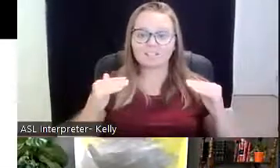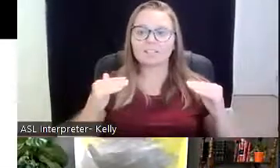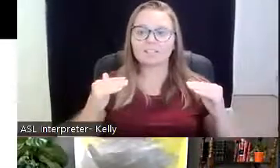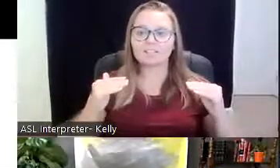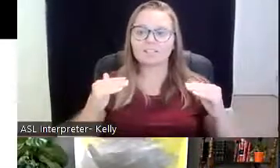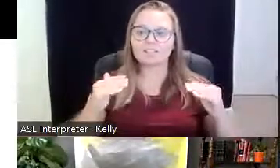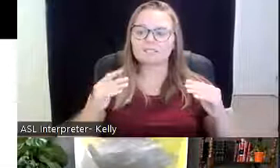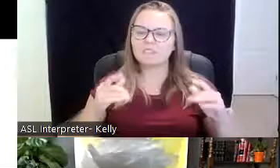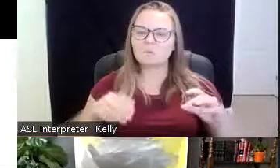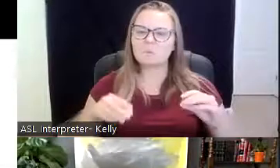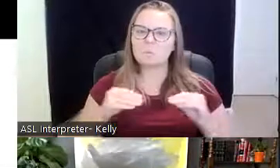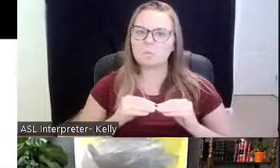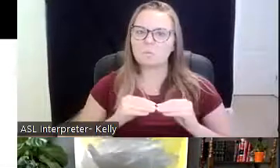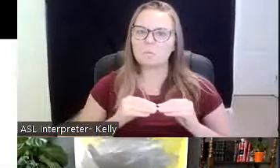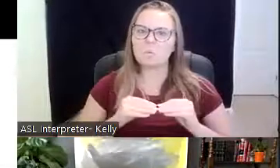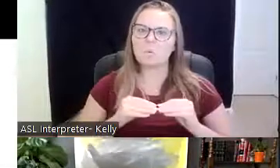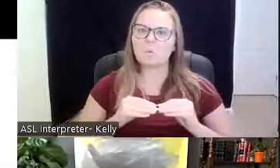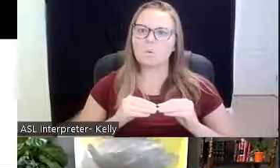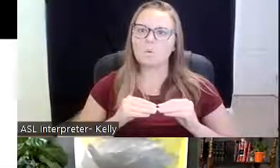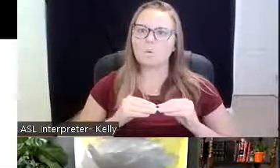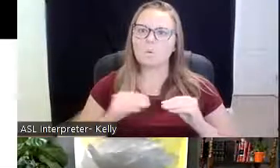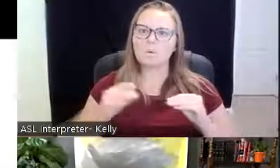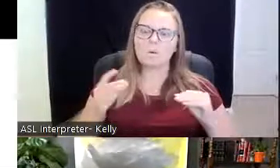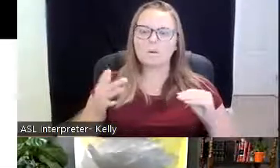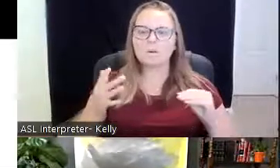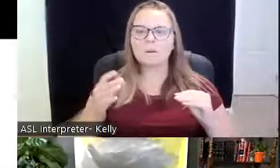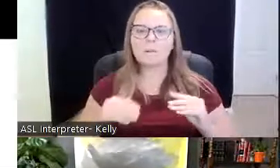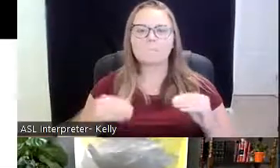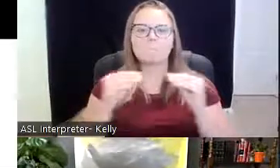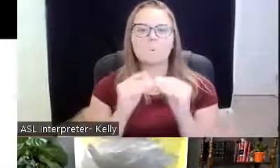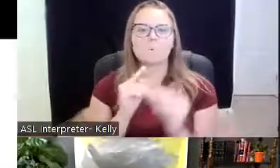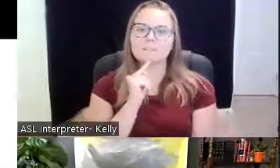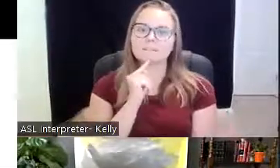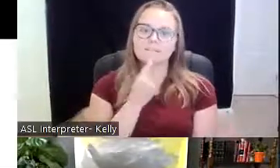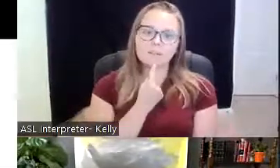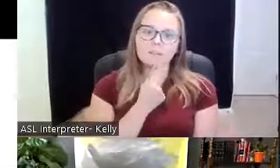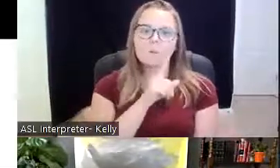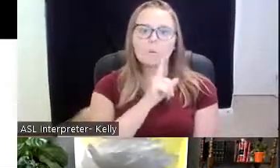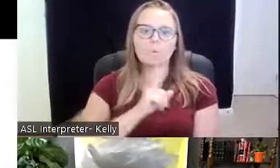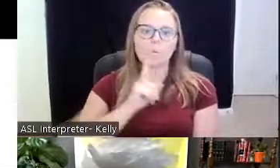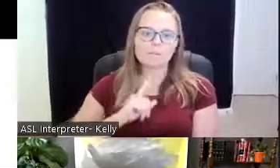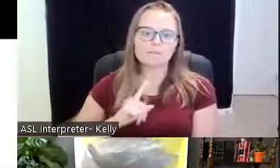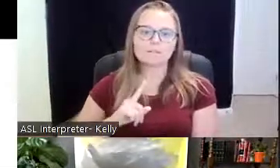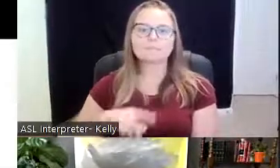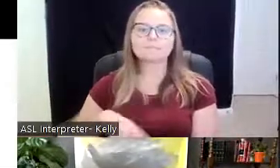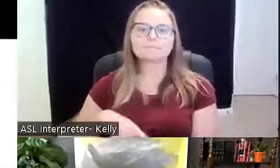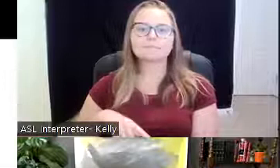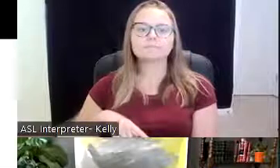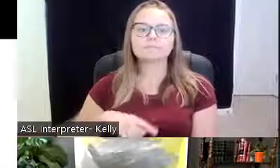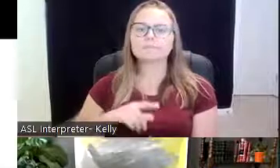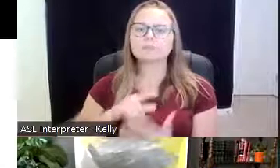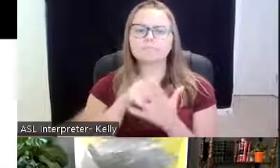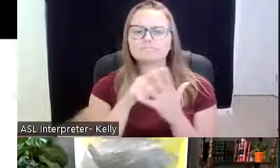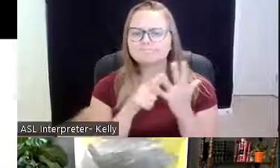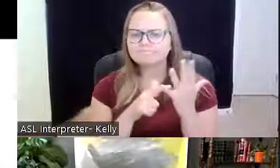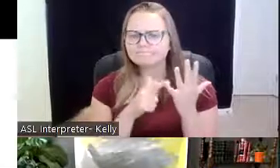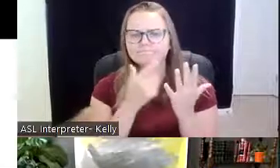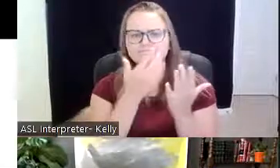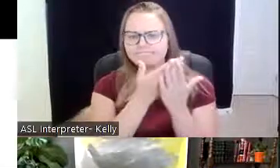more significantly significantly more severe loneliness. And so what these findings suggest is that